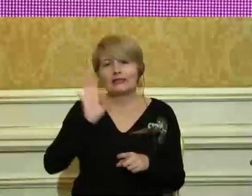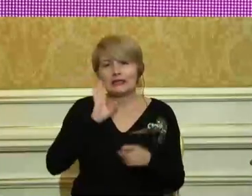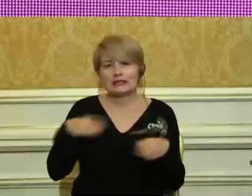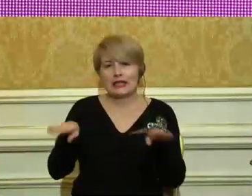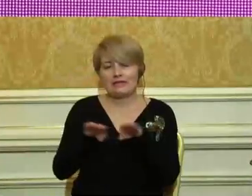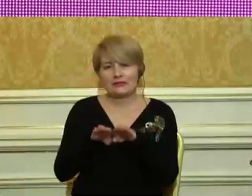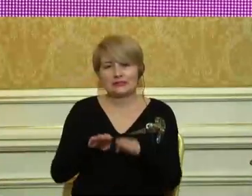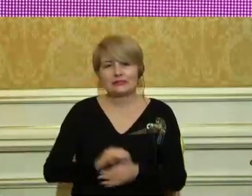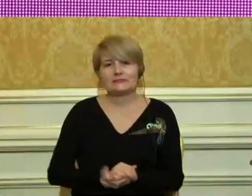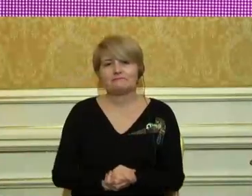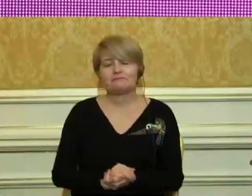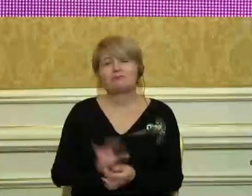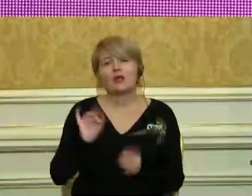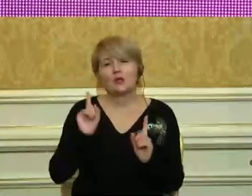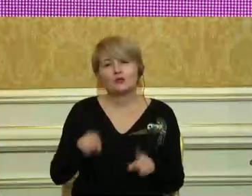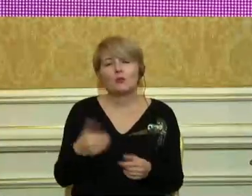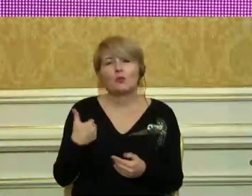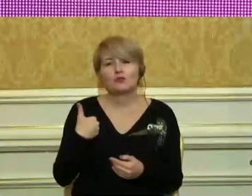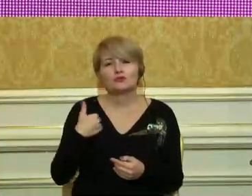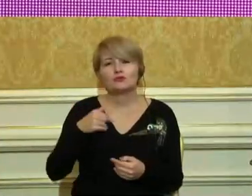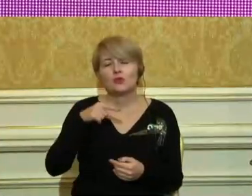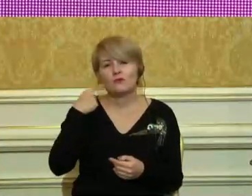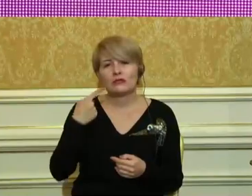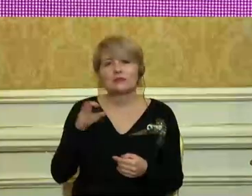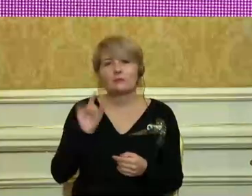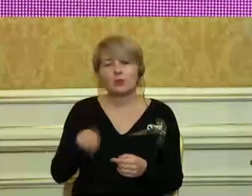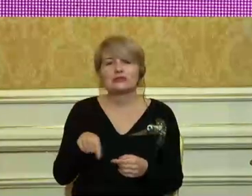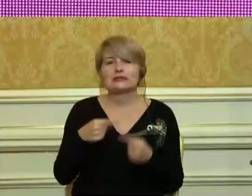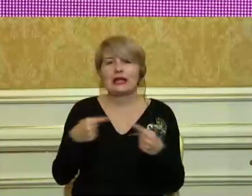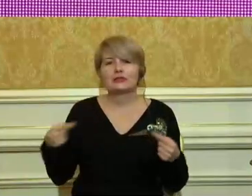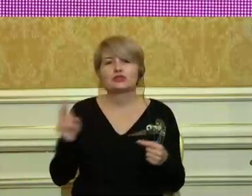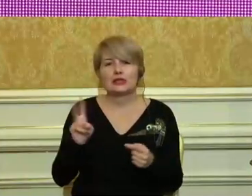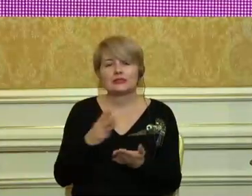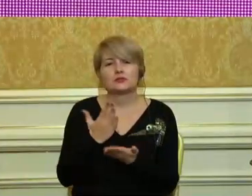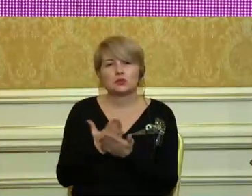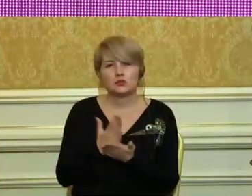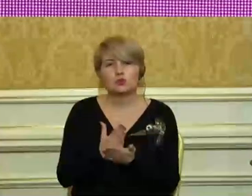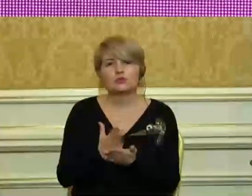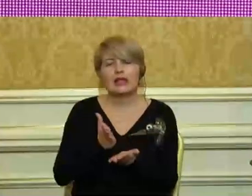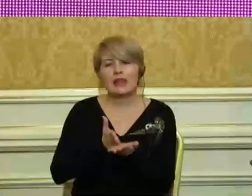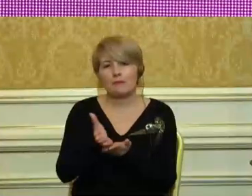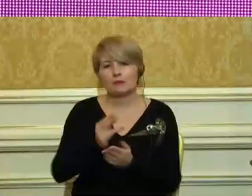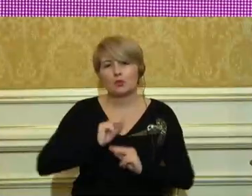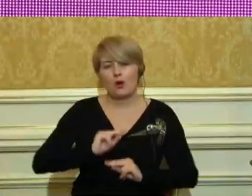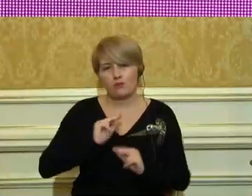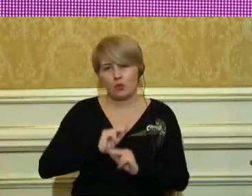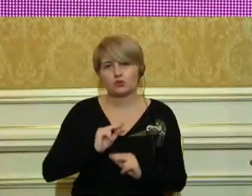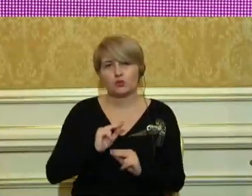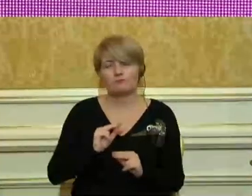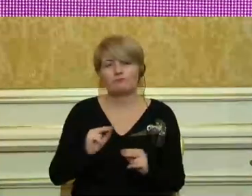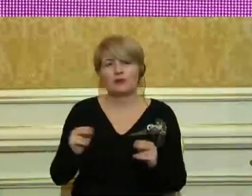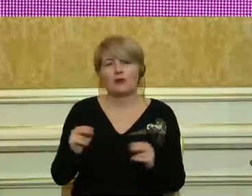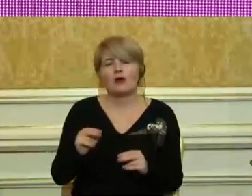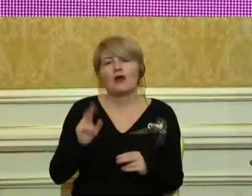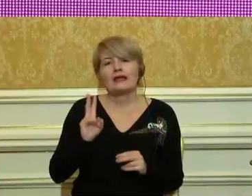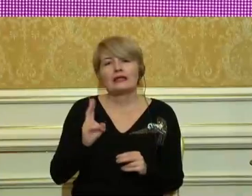not be so successful without acceptance the gender equality for women and men. So we would like to